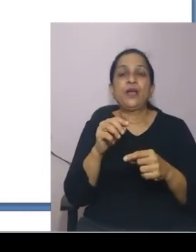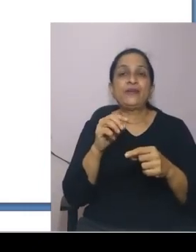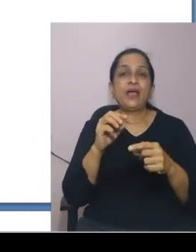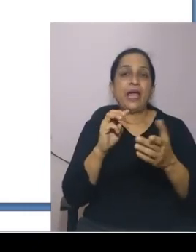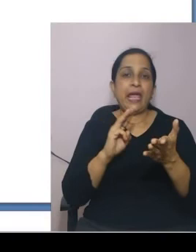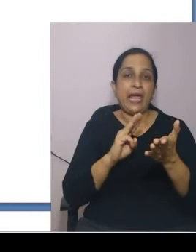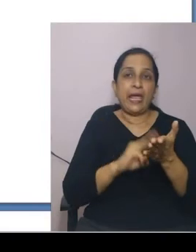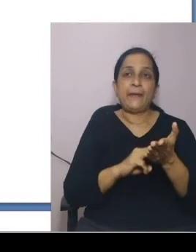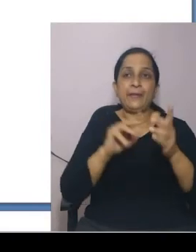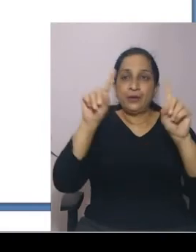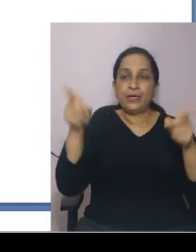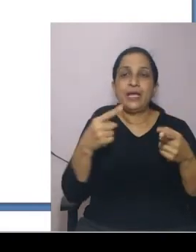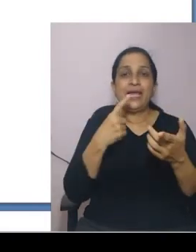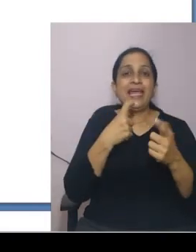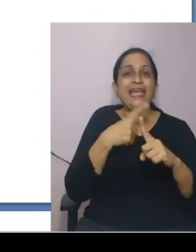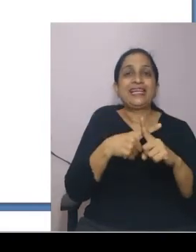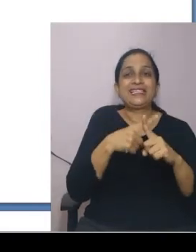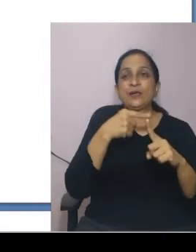y1